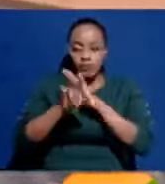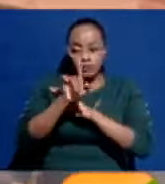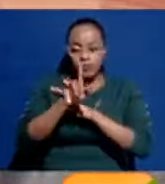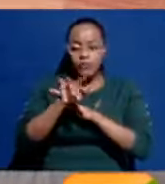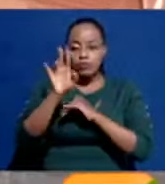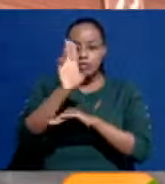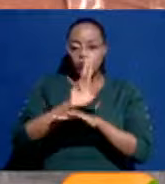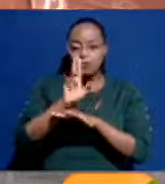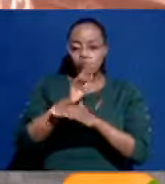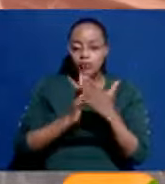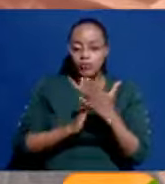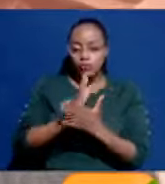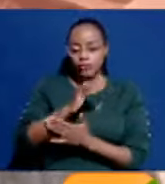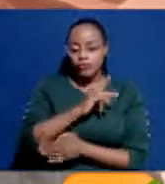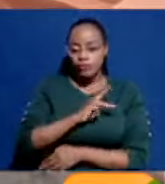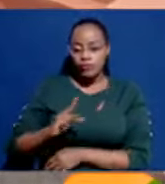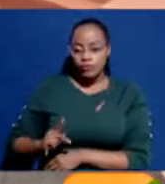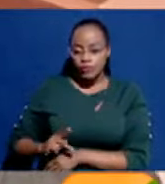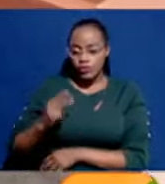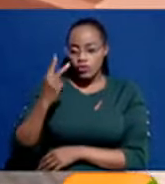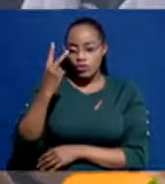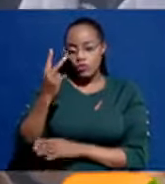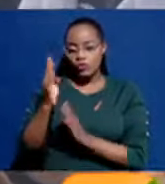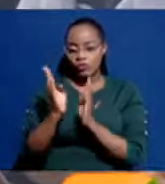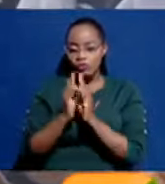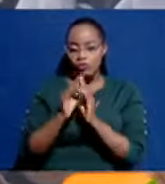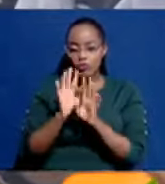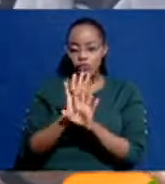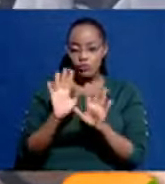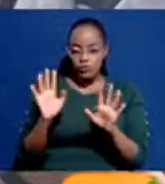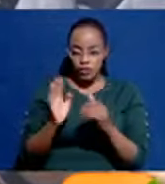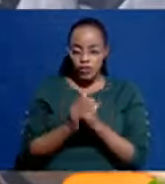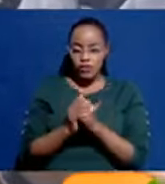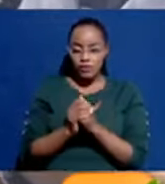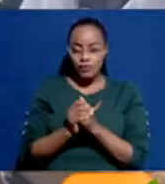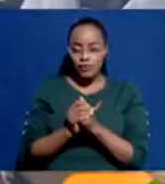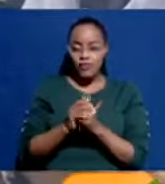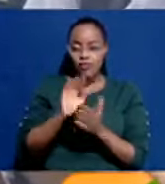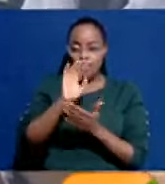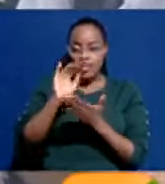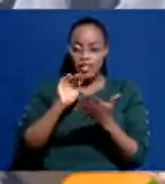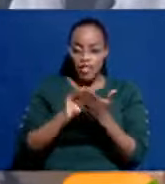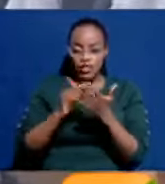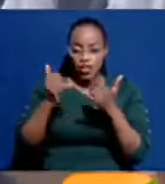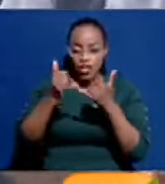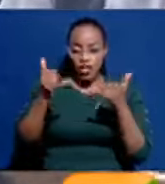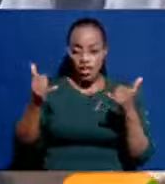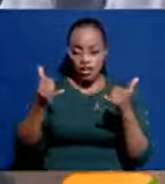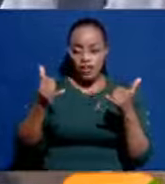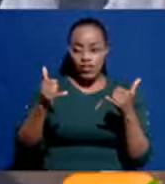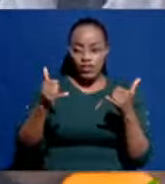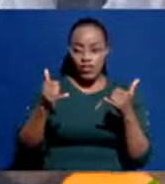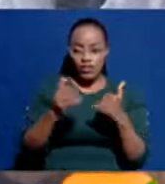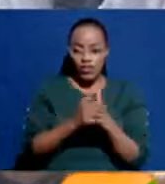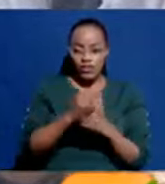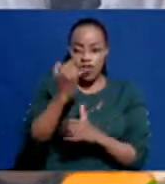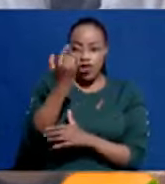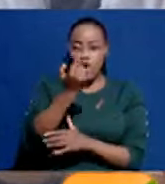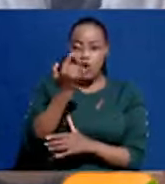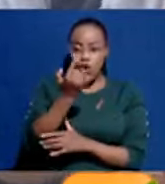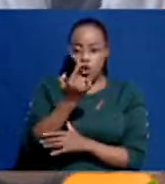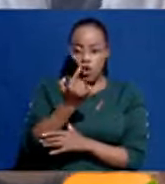used by the emperor for only two occasions. So this is a central line, usually only for